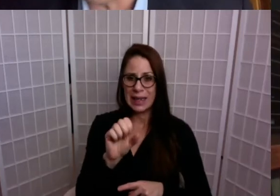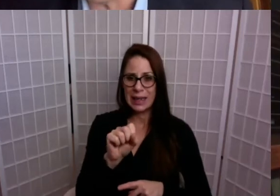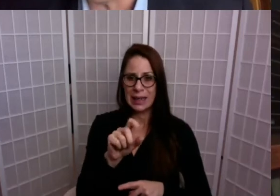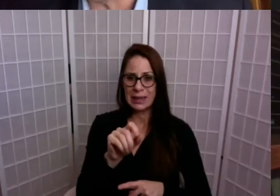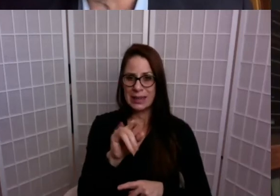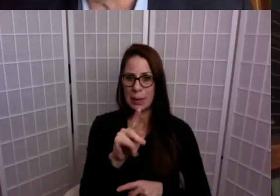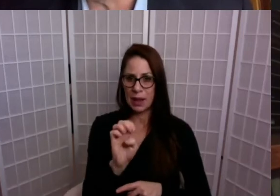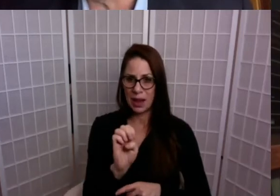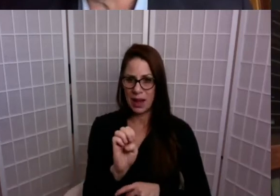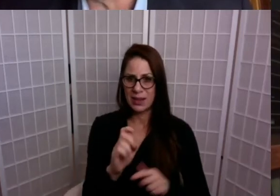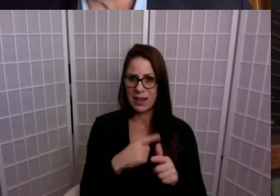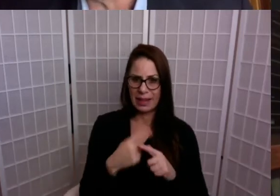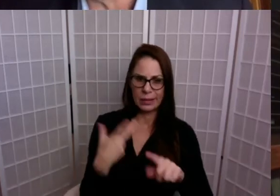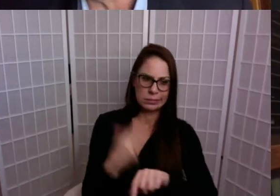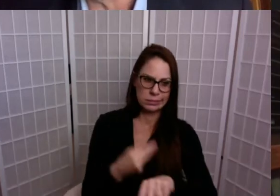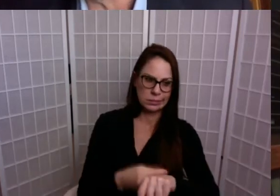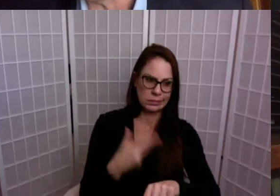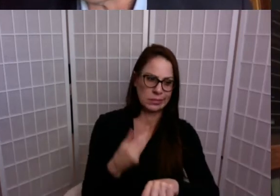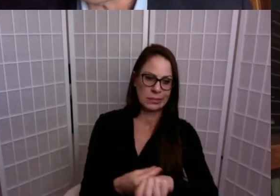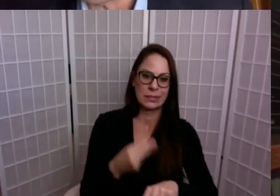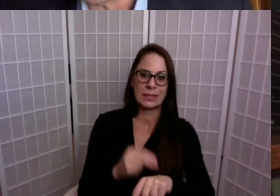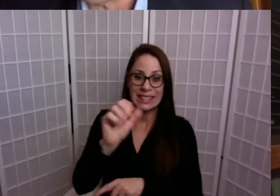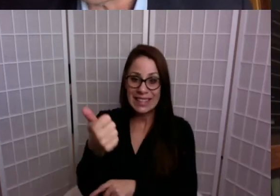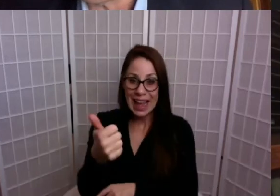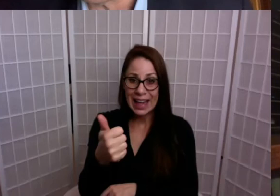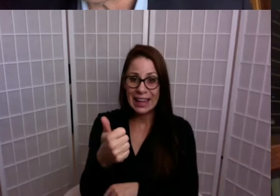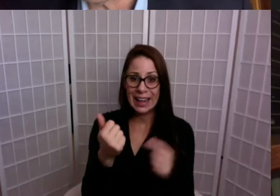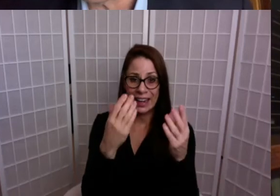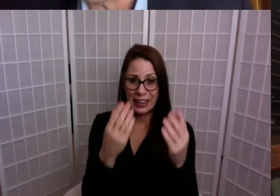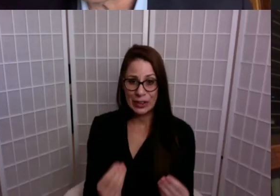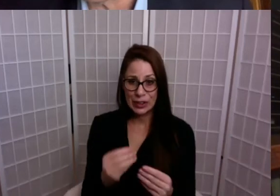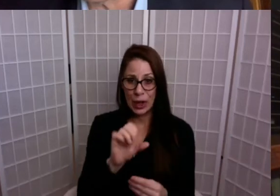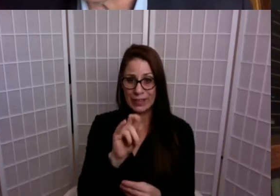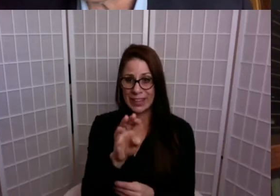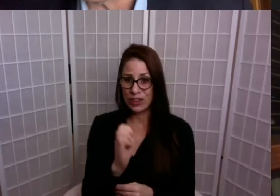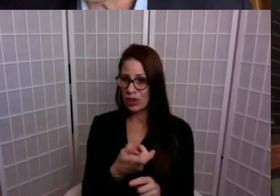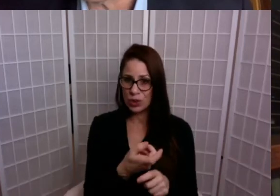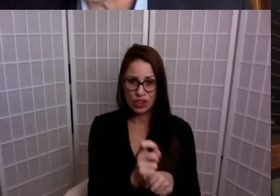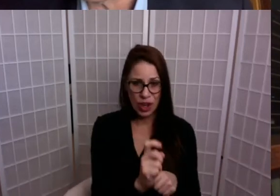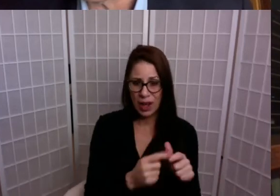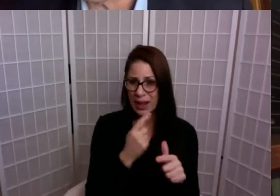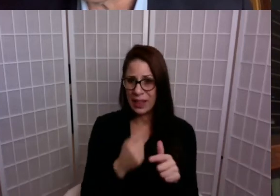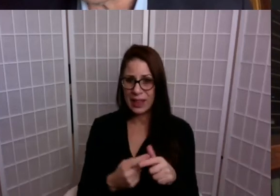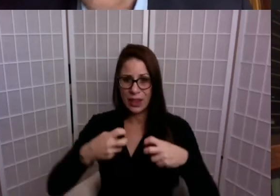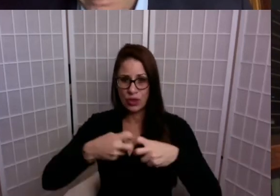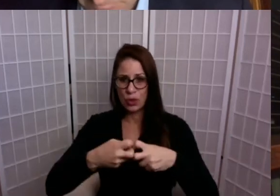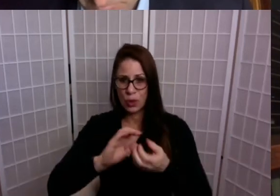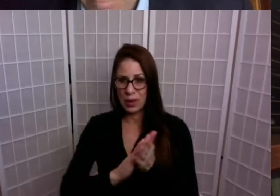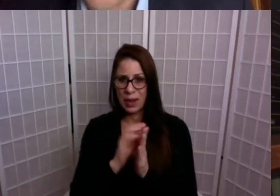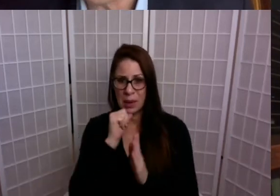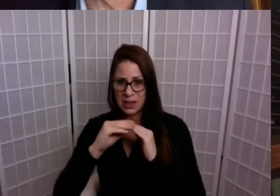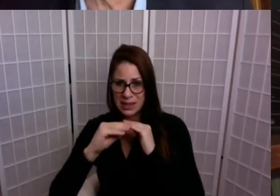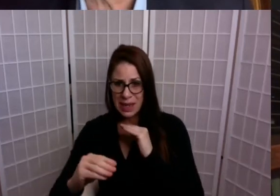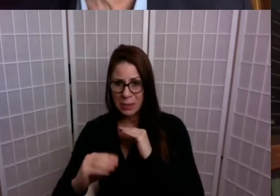underneath, but you've gotten 10 shots and a soft tissue shot, then the joint's going to become unstable and cause a more serious problem.